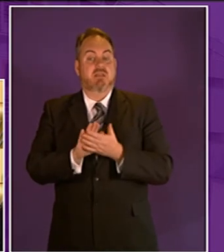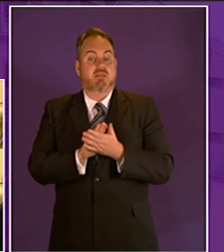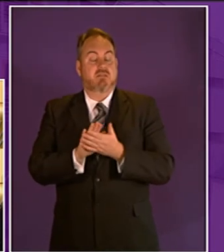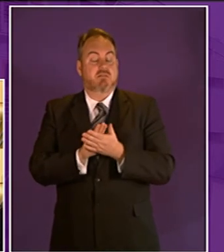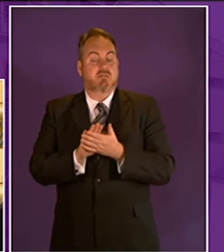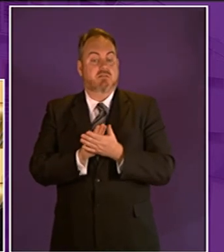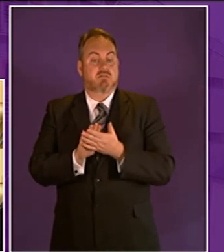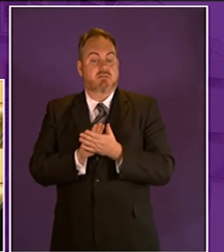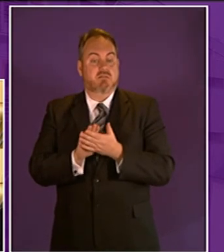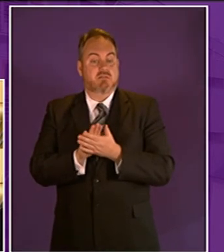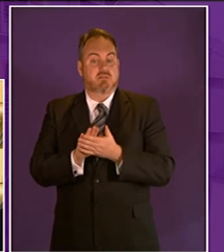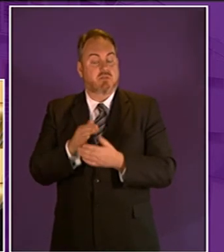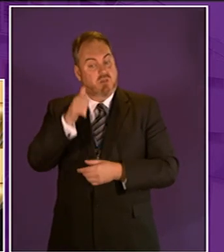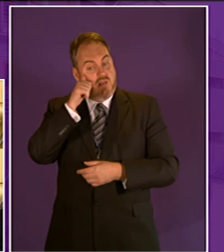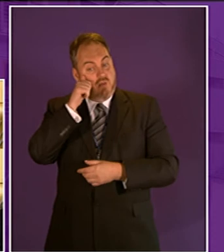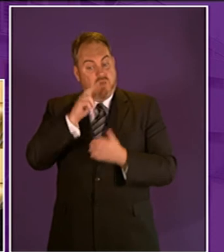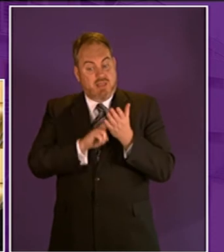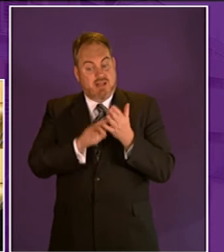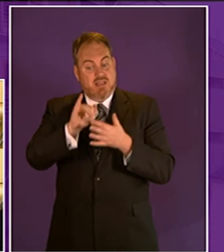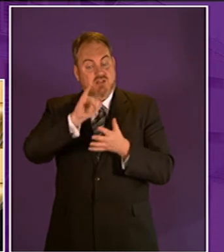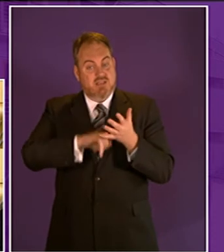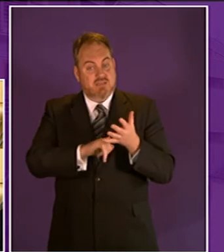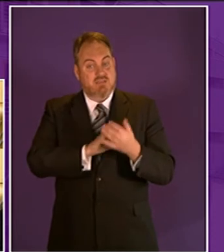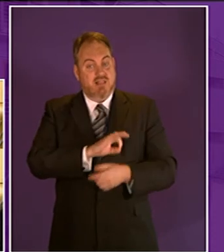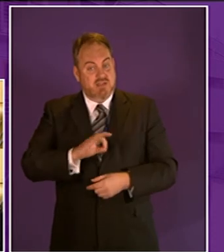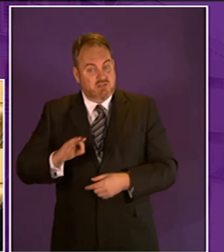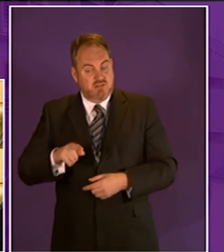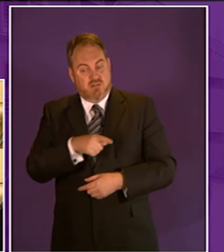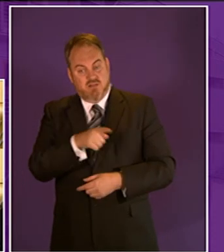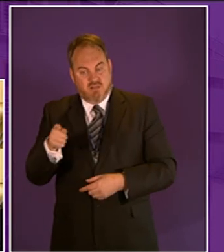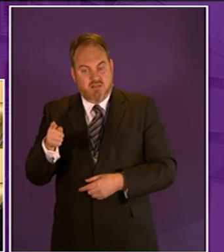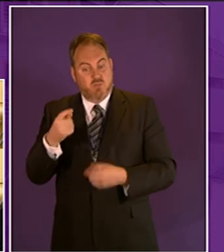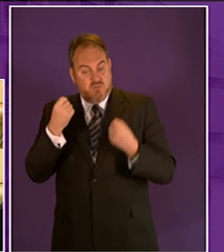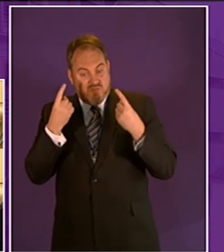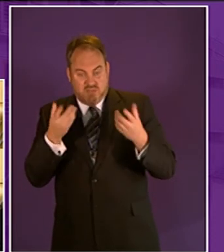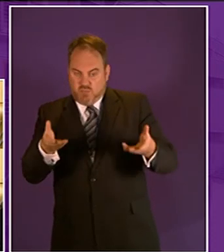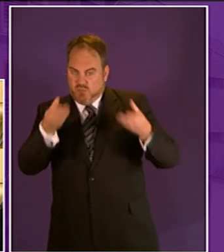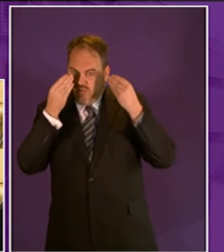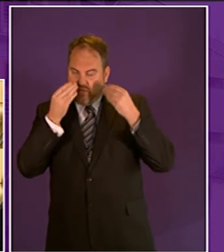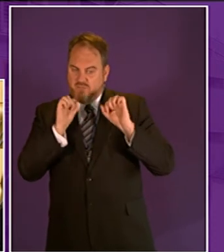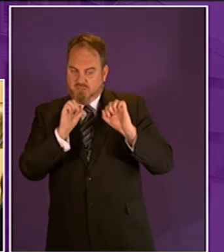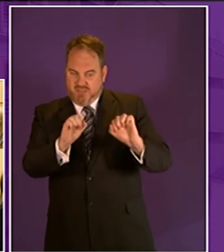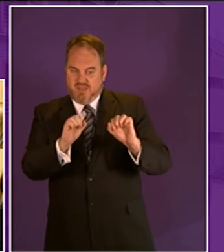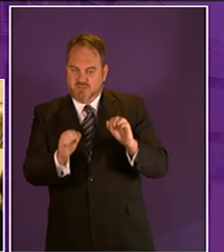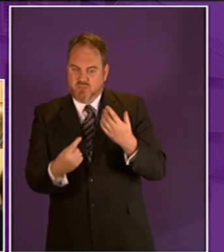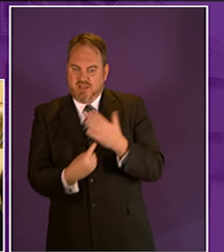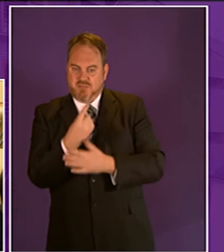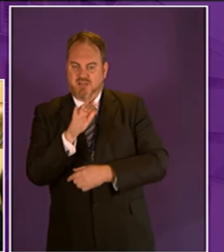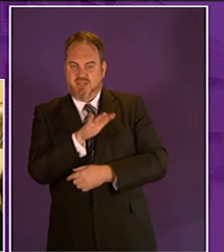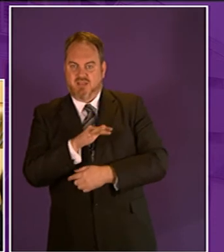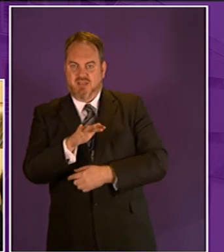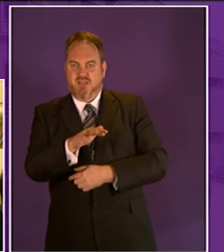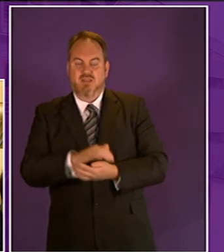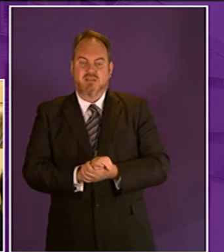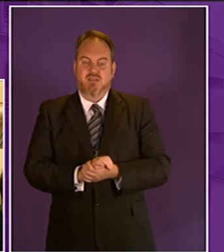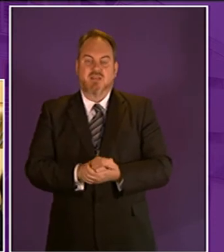certainly in terms of what's happened in NHS Lanarkshire, that will be a key part of our learning. I think we were very fortunate that those were the only acute hospitals